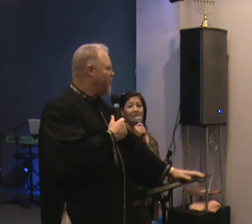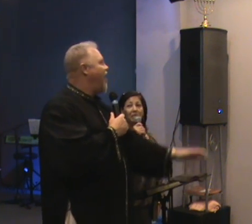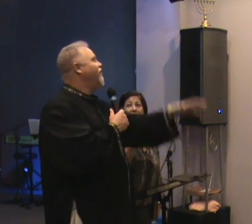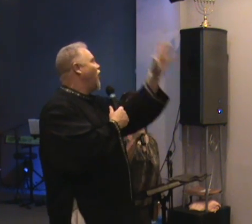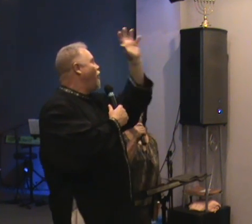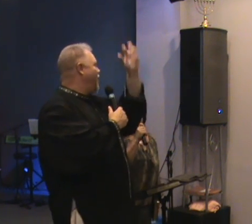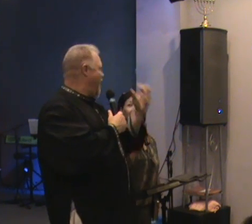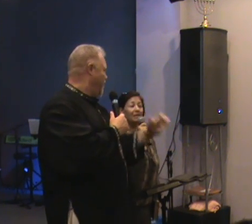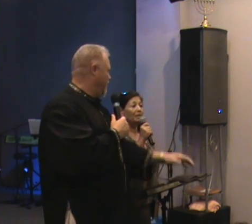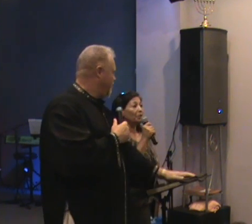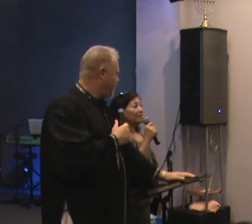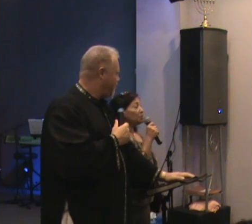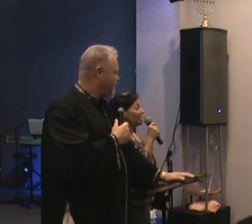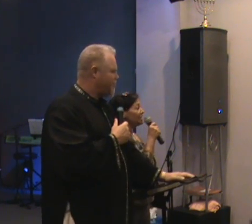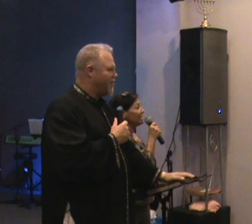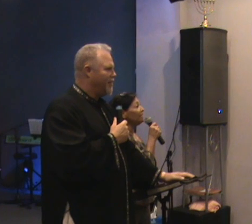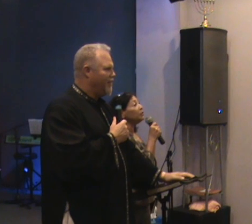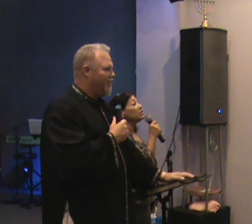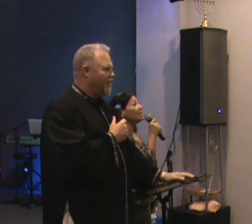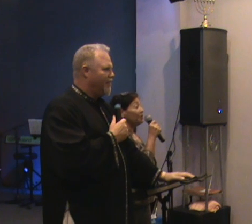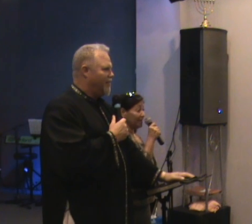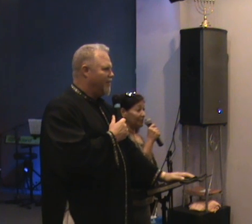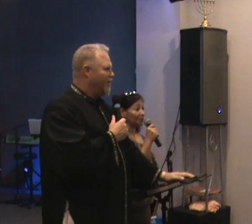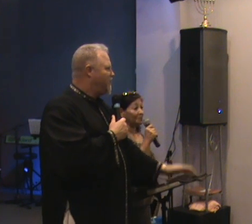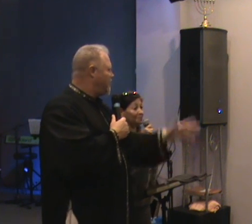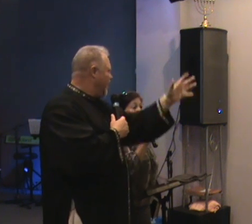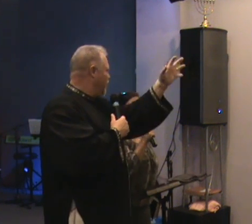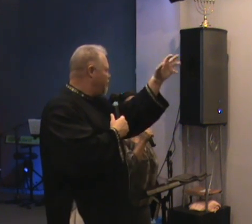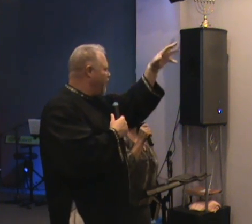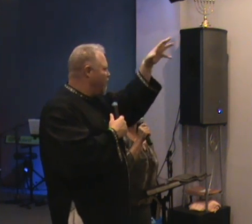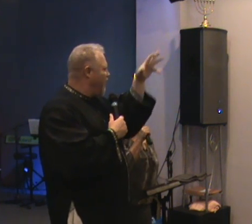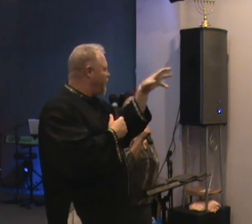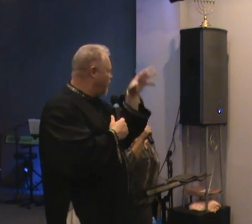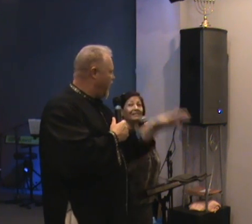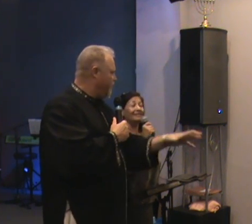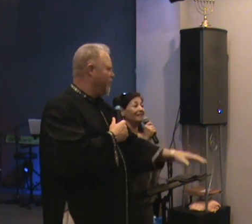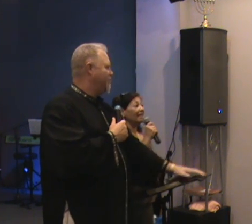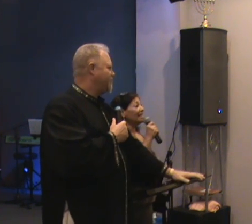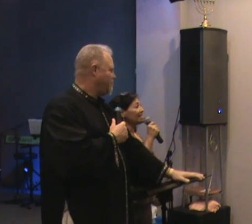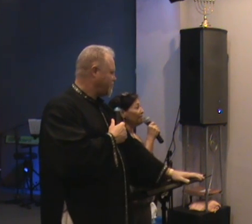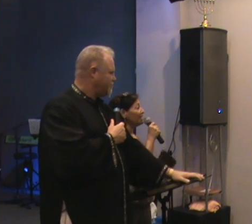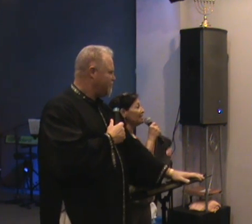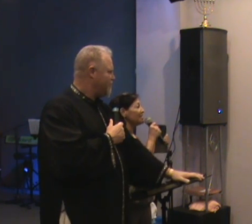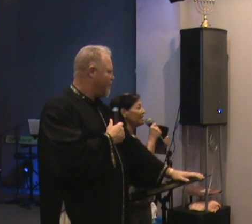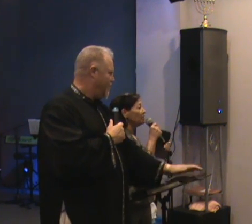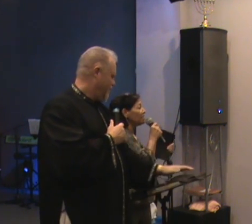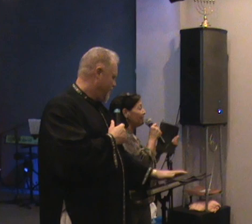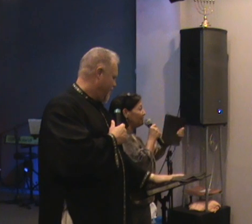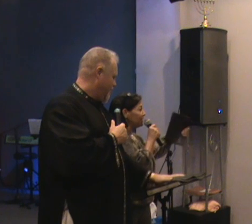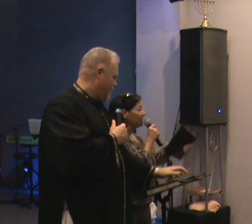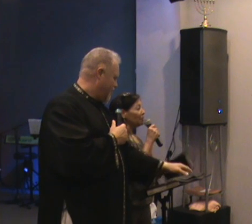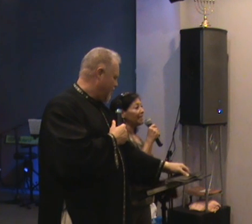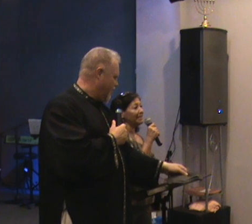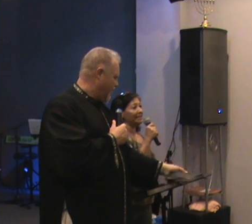aquí. A sign of an open heaven. Porque es una señal de un cielo abierto. That seed was being released from heaven. Que la semilla del cielo